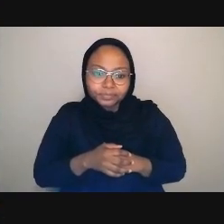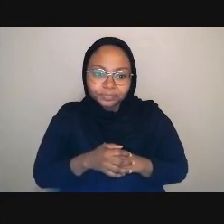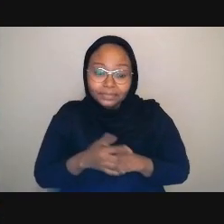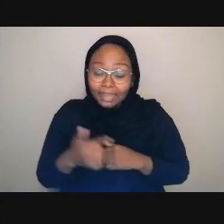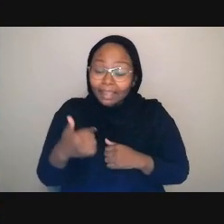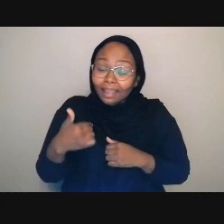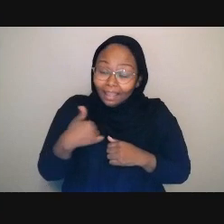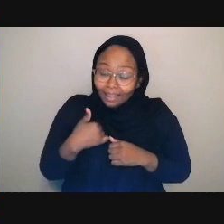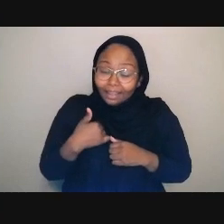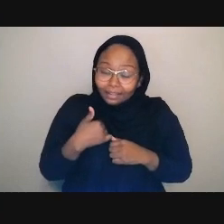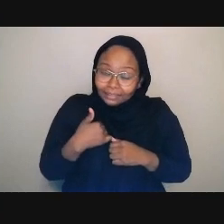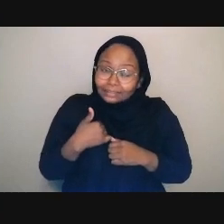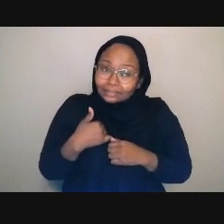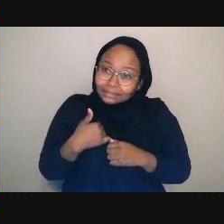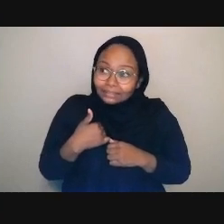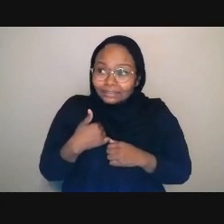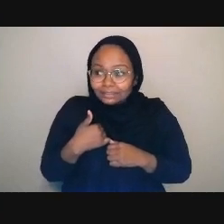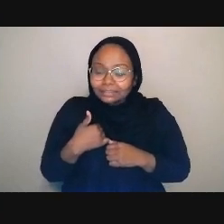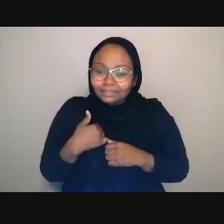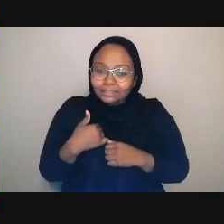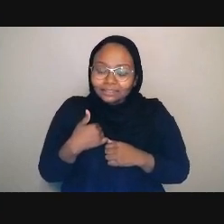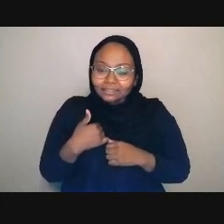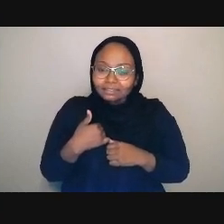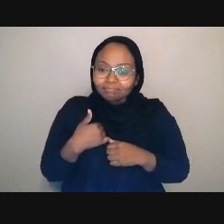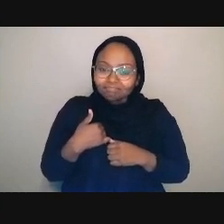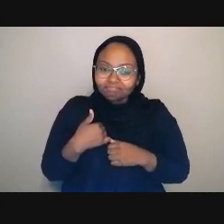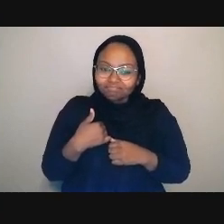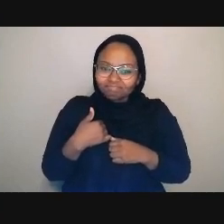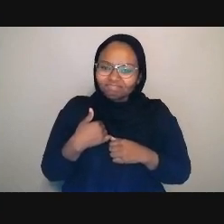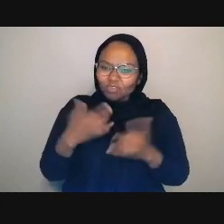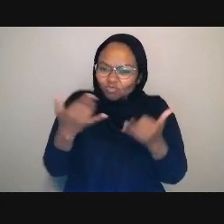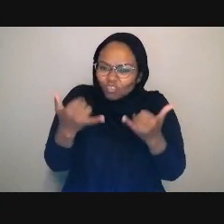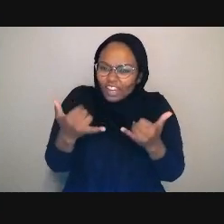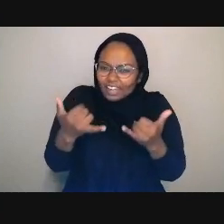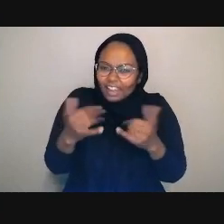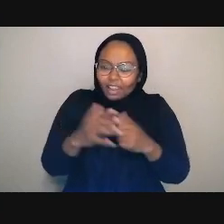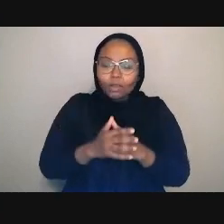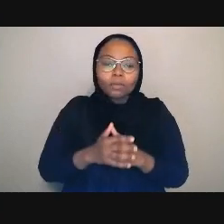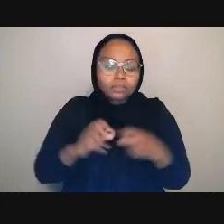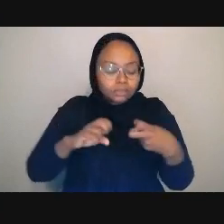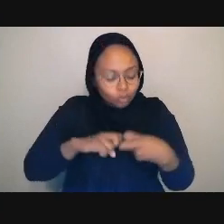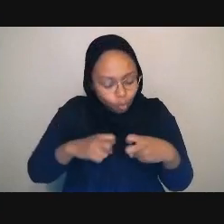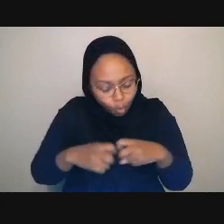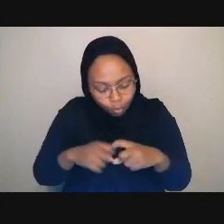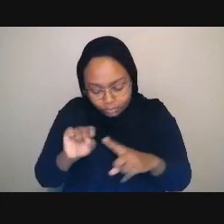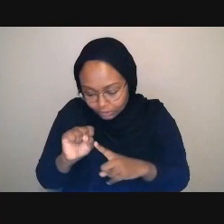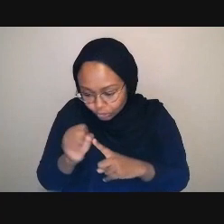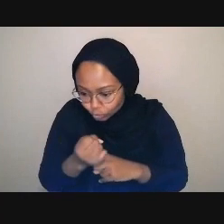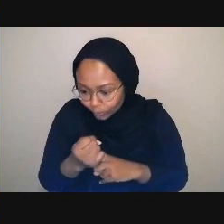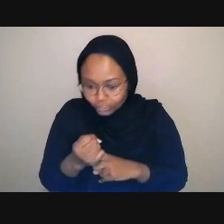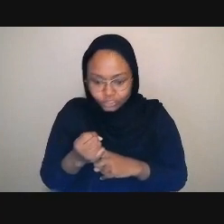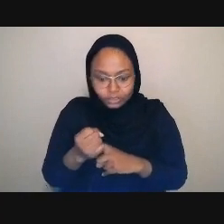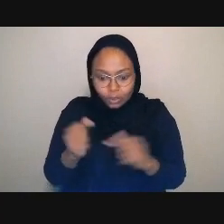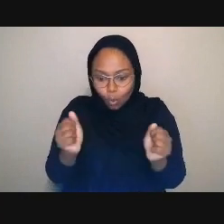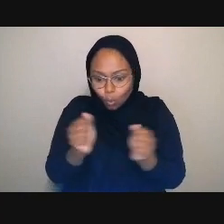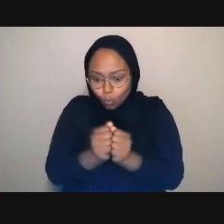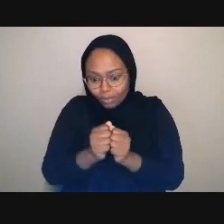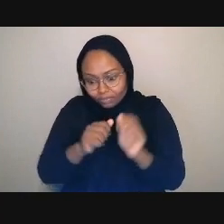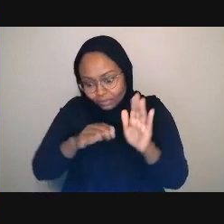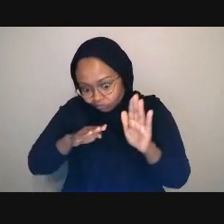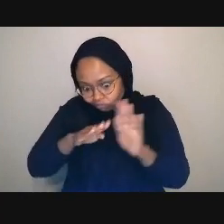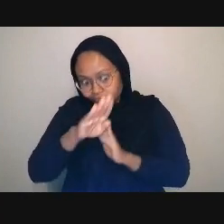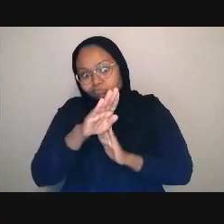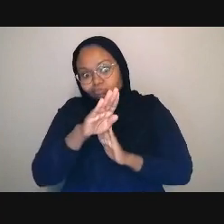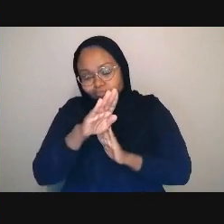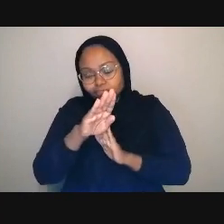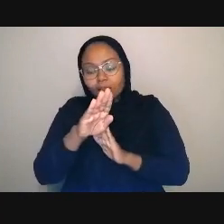am, very much now that we are in a very difficult situation with having a surge of infections, the